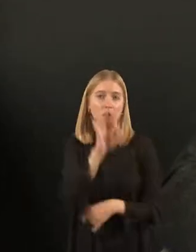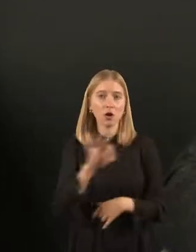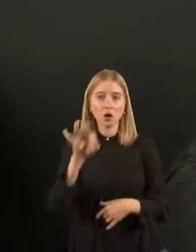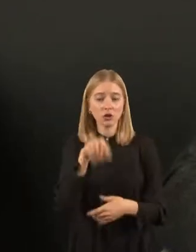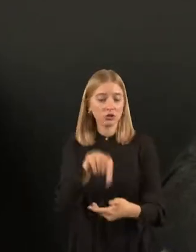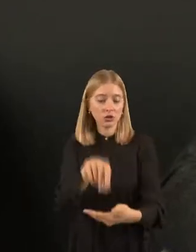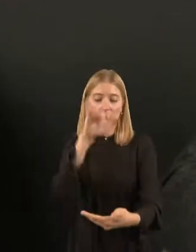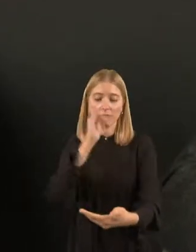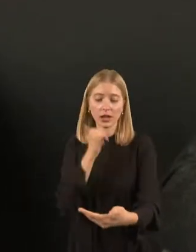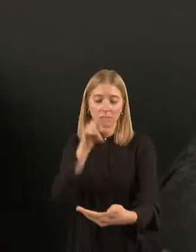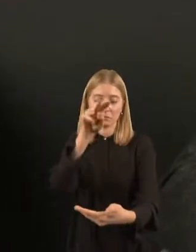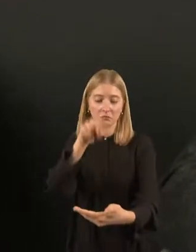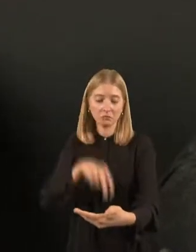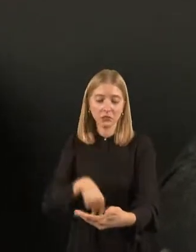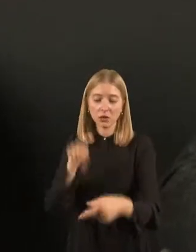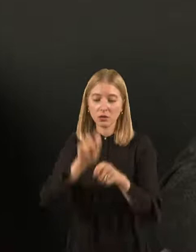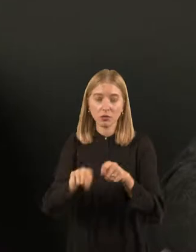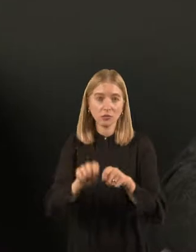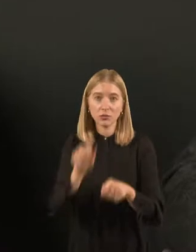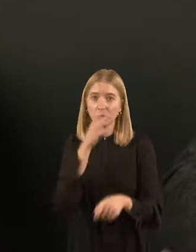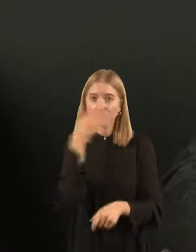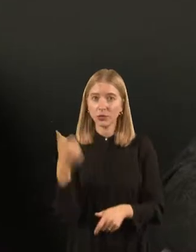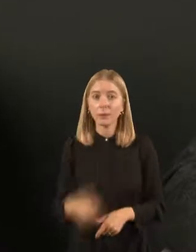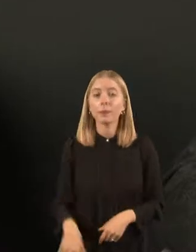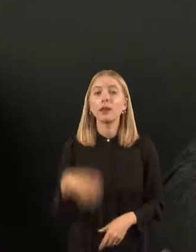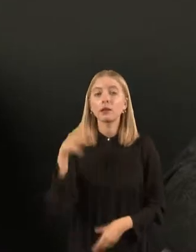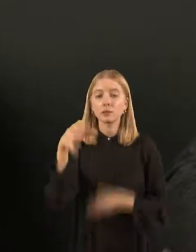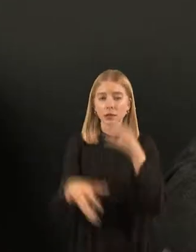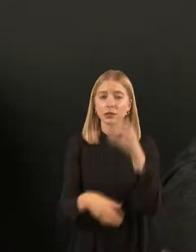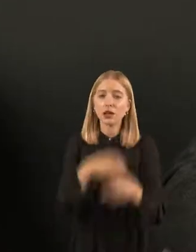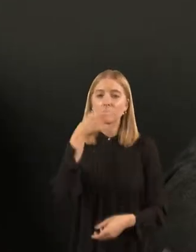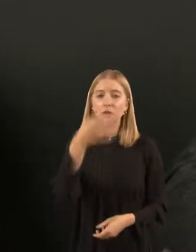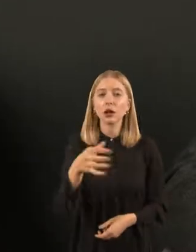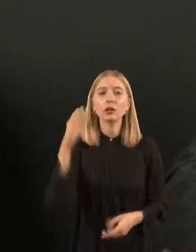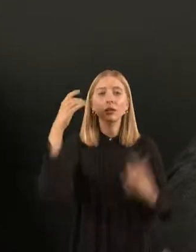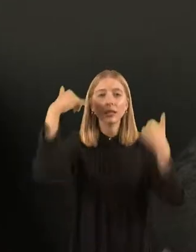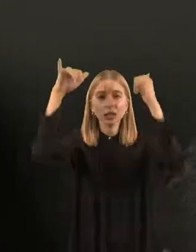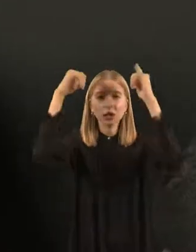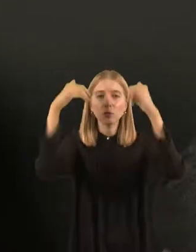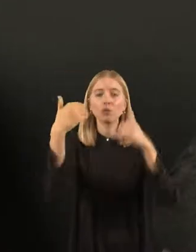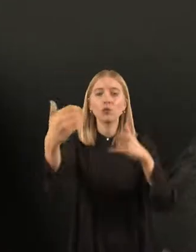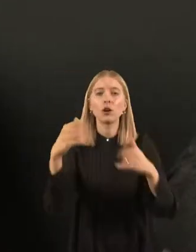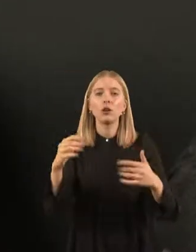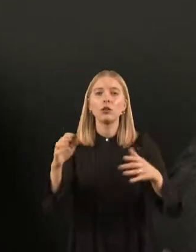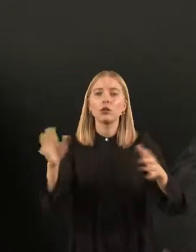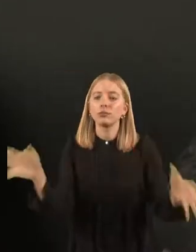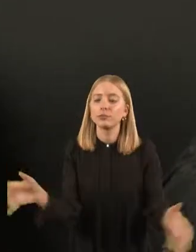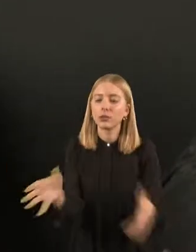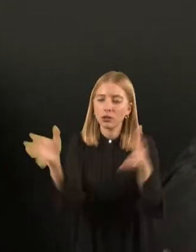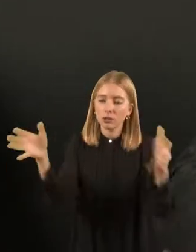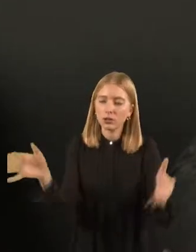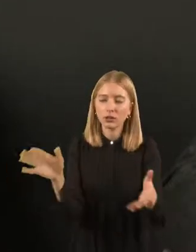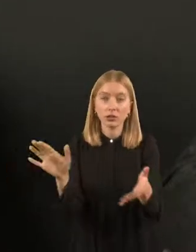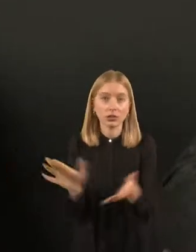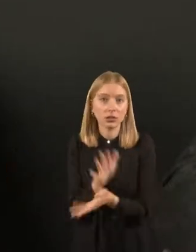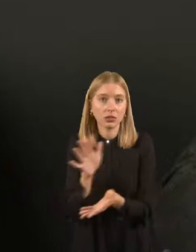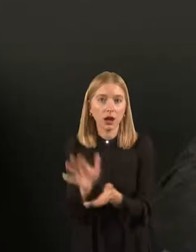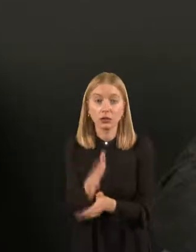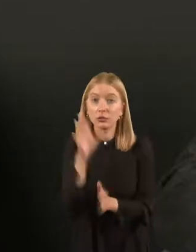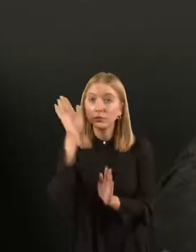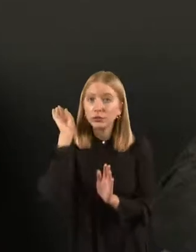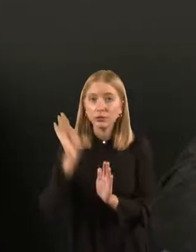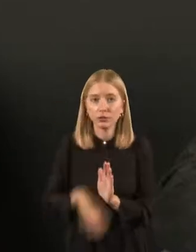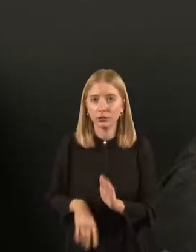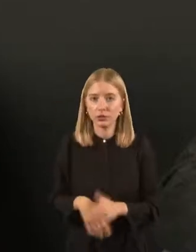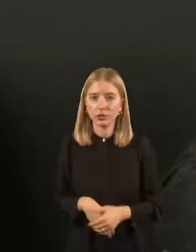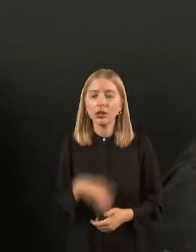react to what was said about animal farming. Well, the report doesn't touch upon it, but the